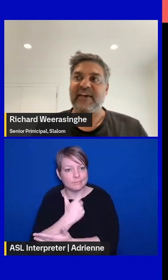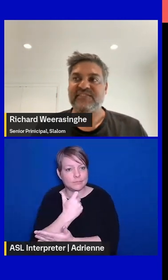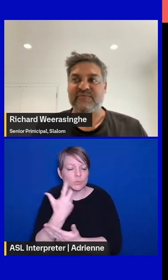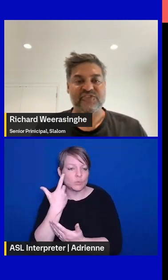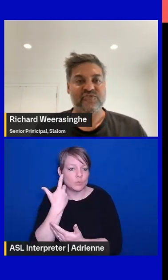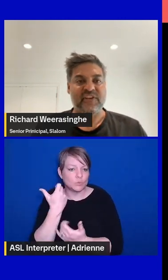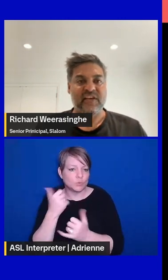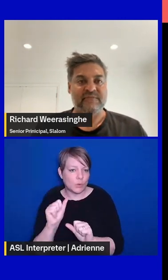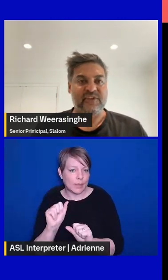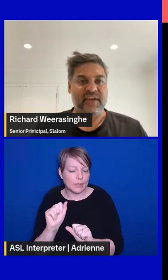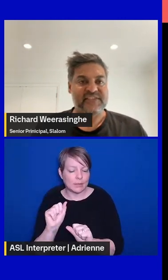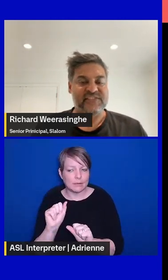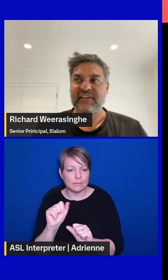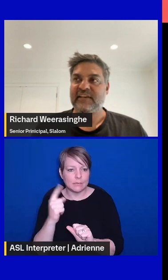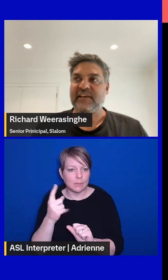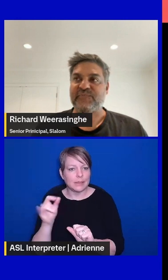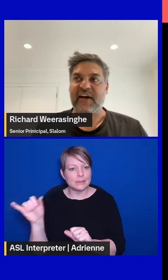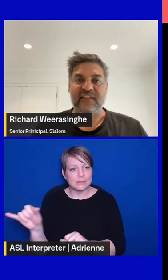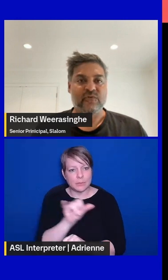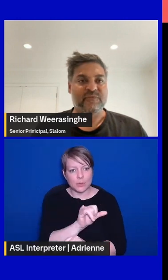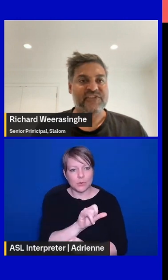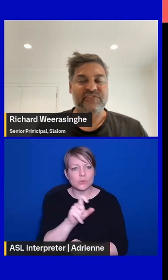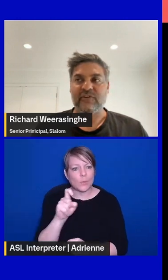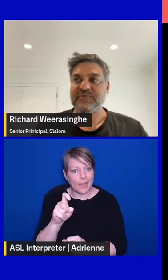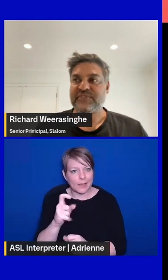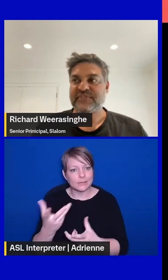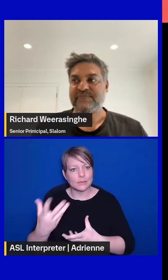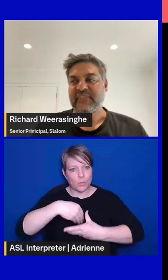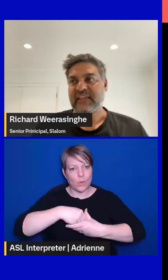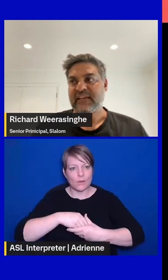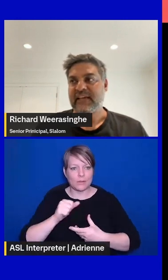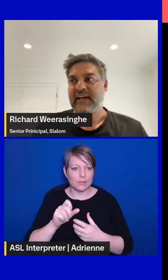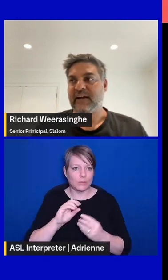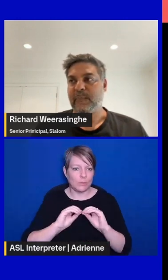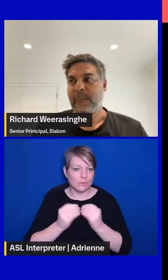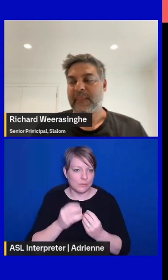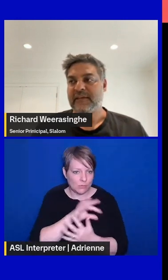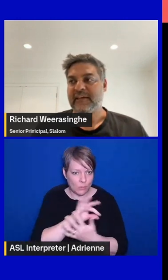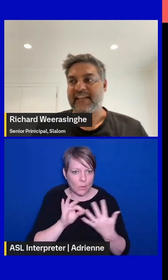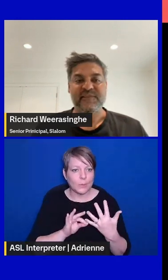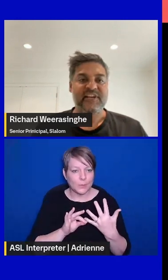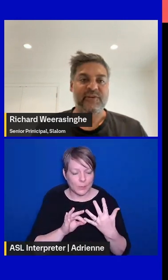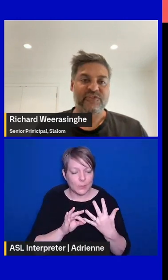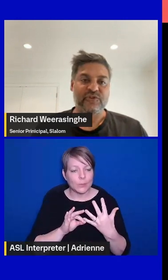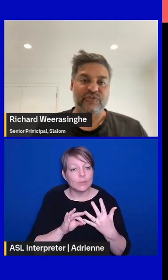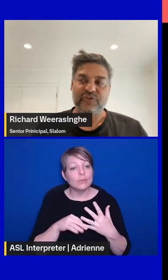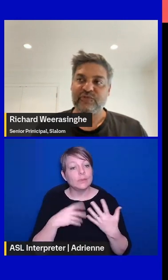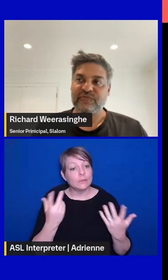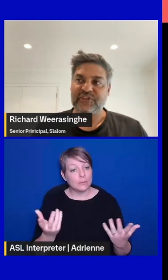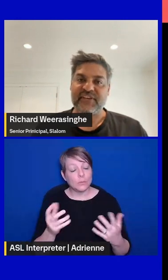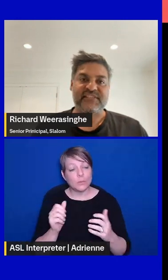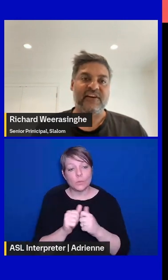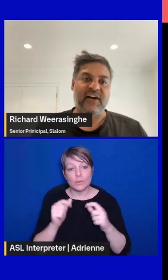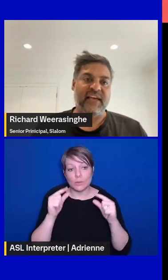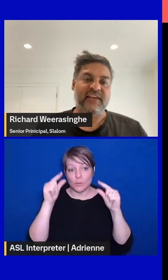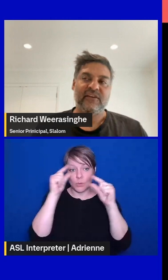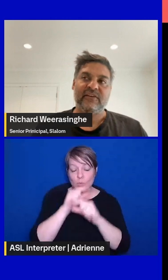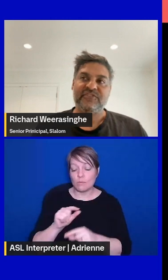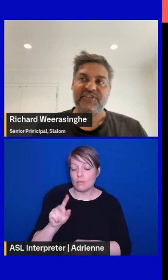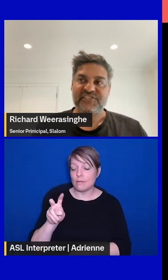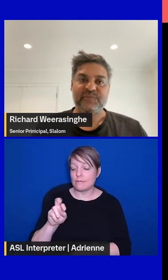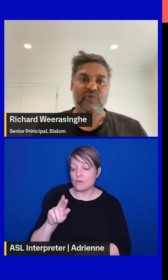that space to make sure that X is part of the automation options. And similarly with Google Vertex